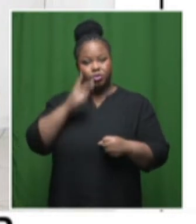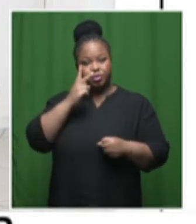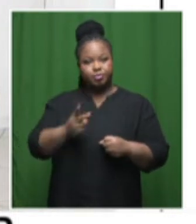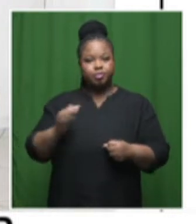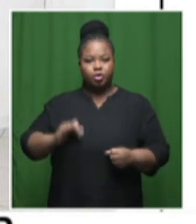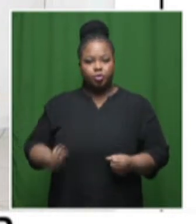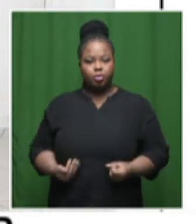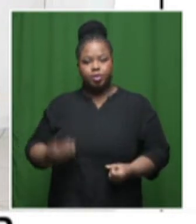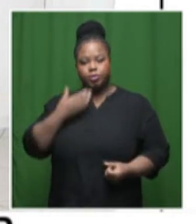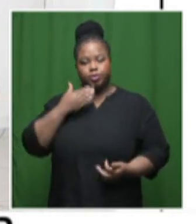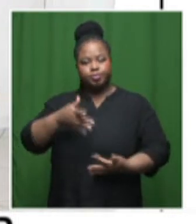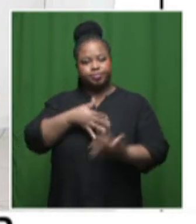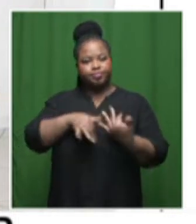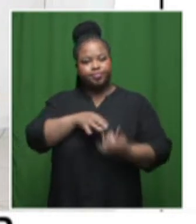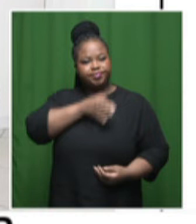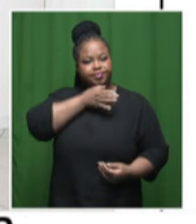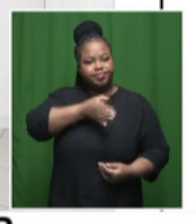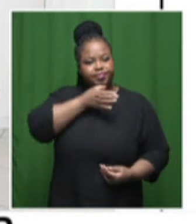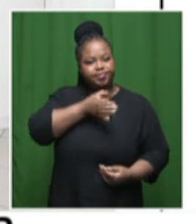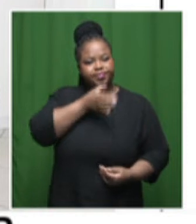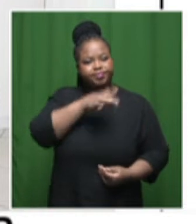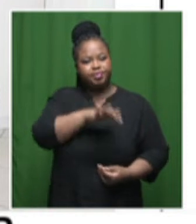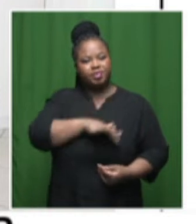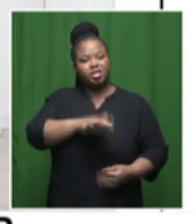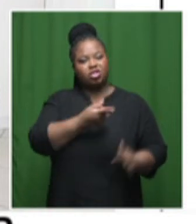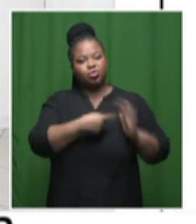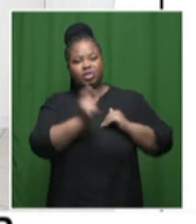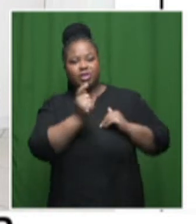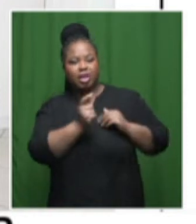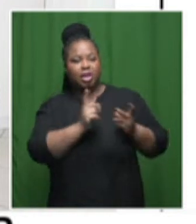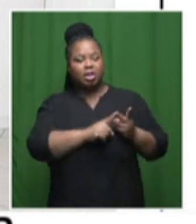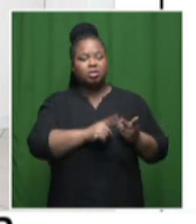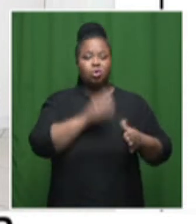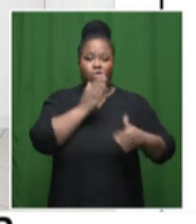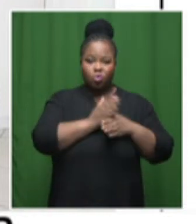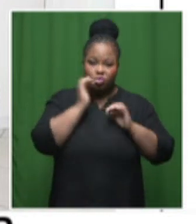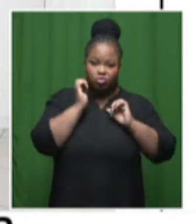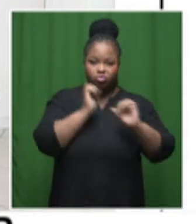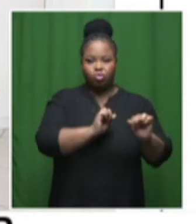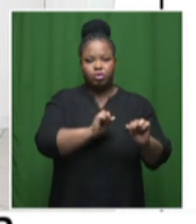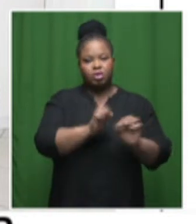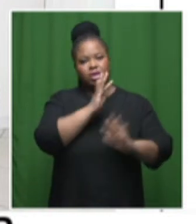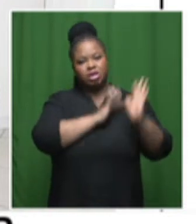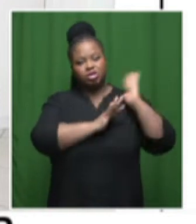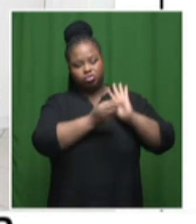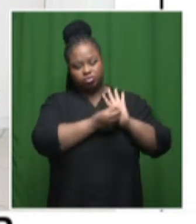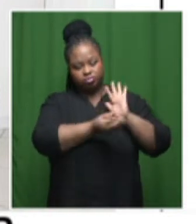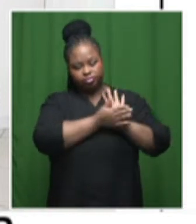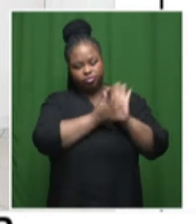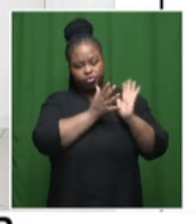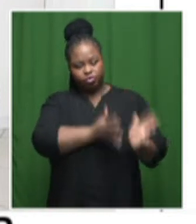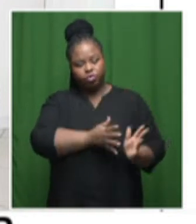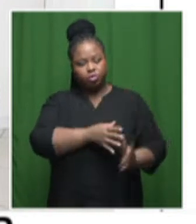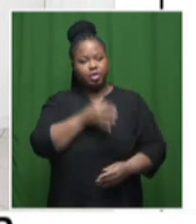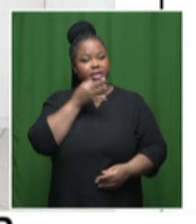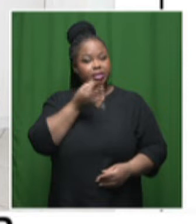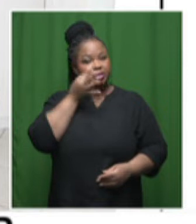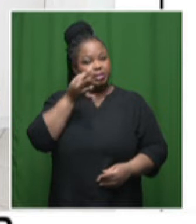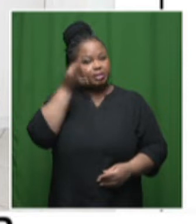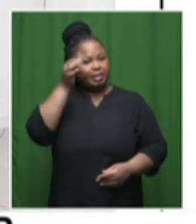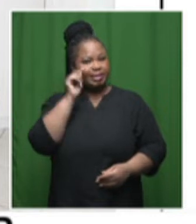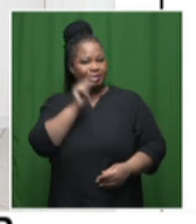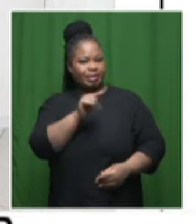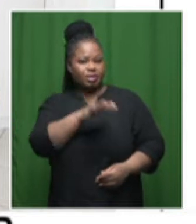in spaces such as Shebeens, who run spaces in such as Shebeens, whose careers in history have been made by singing in those kinds